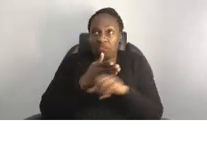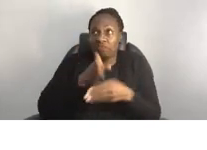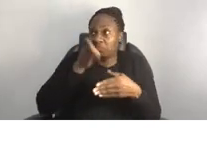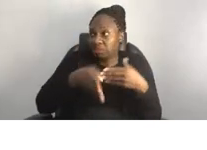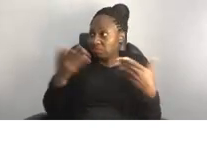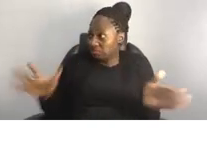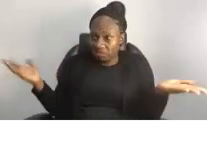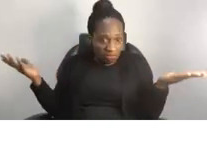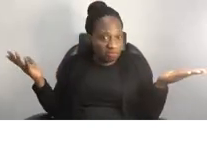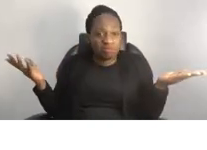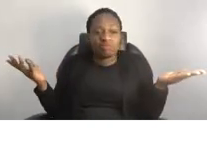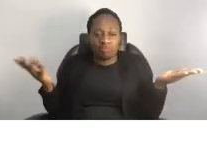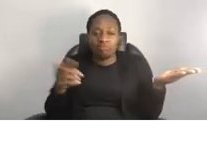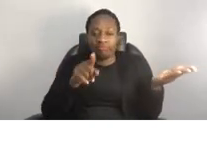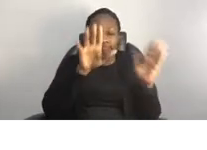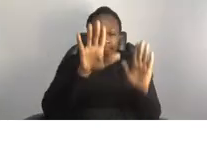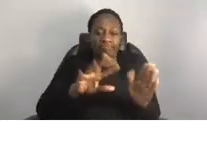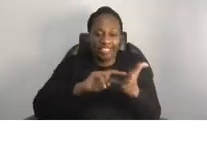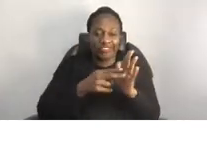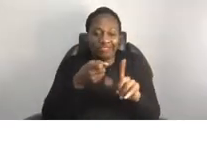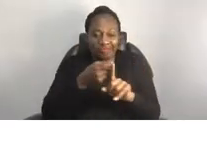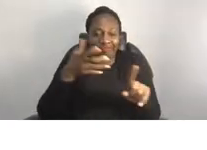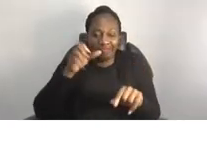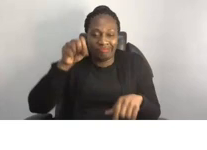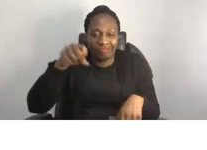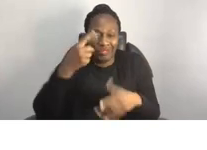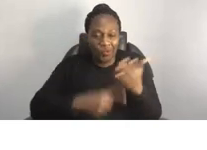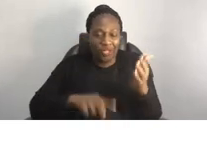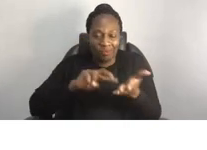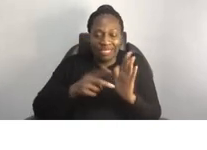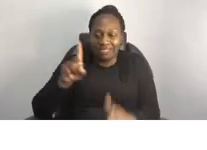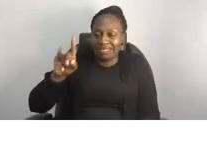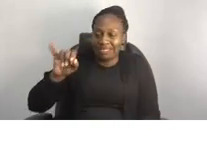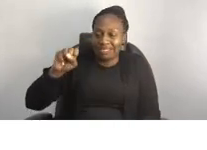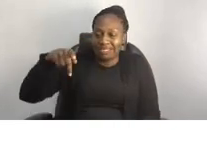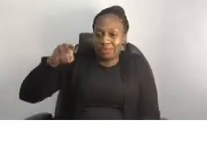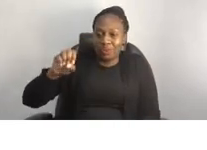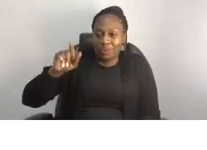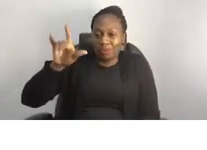completion. I think these are excellent definitions of what a disposable assignment could be.